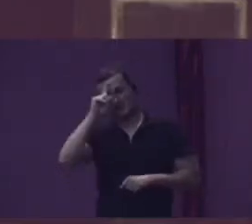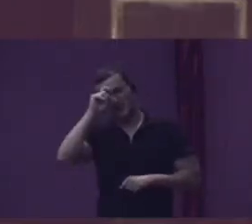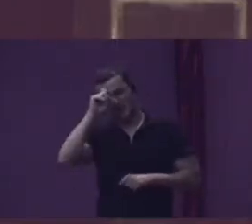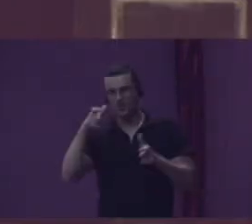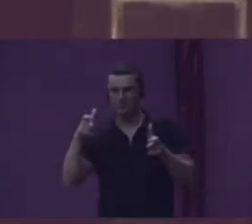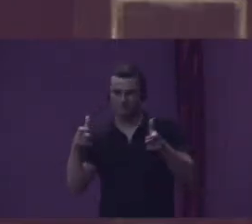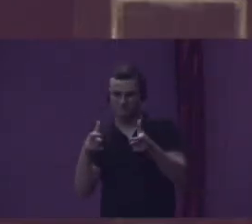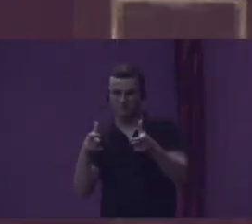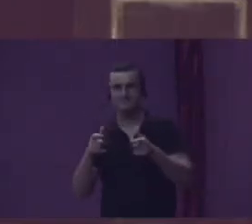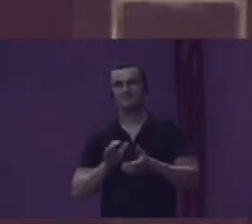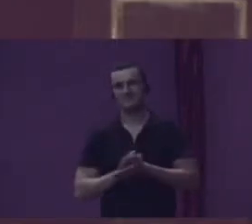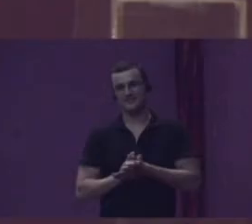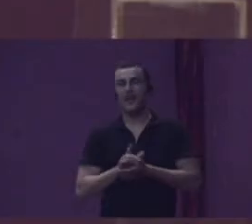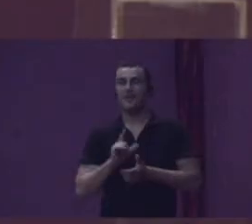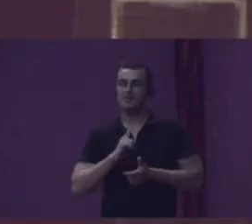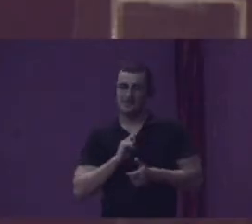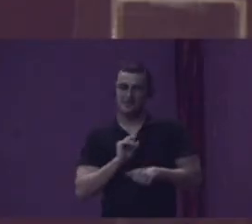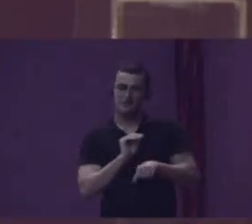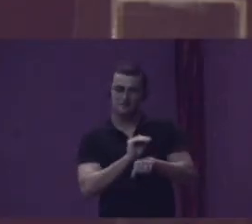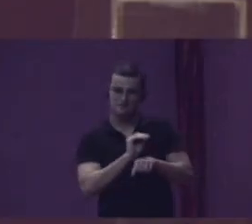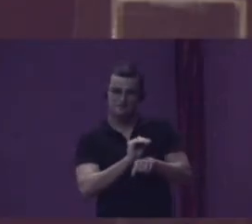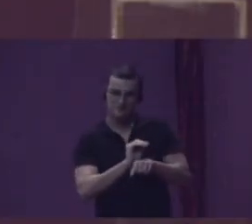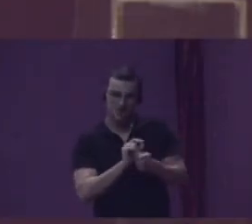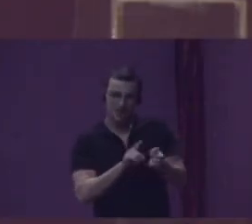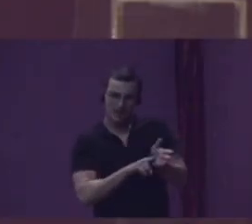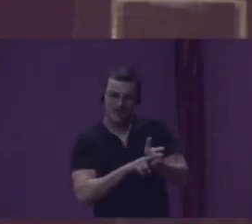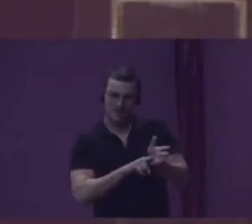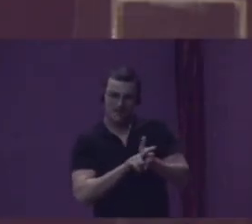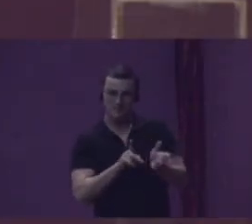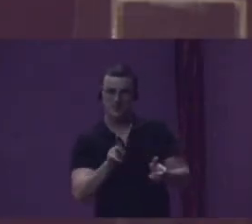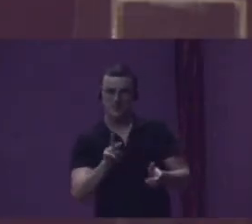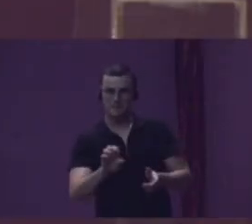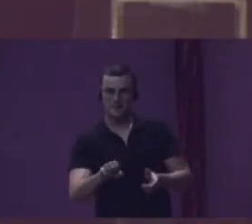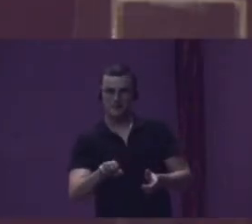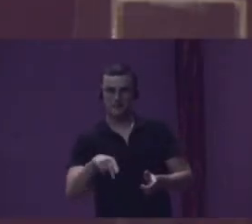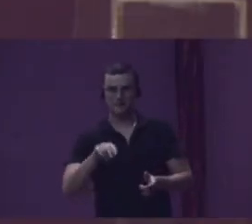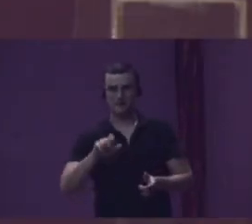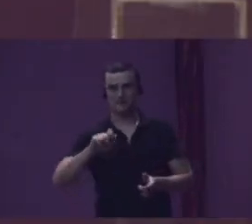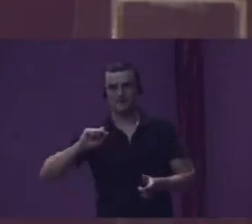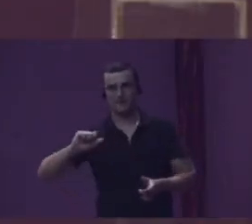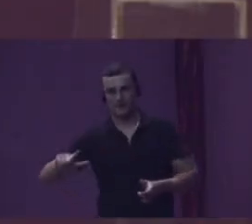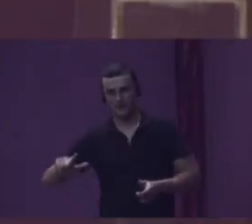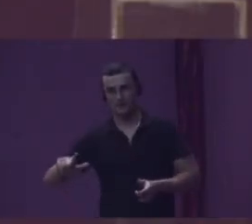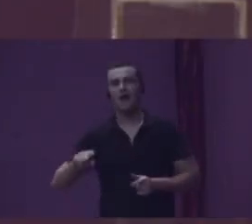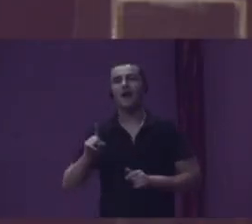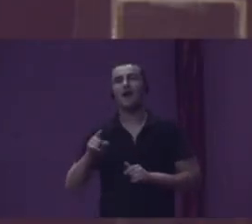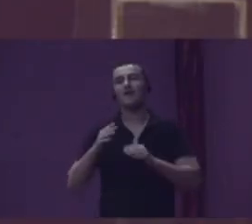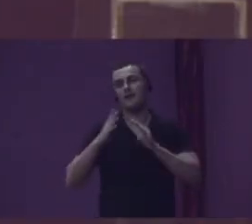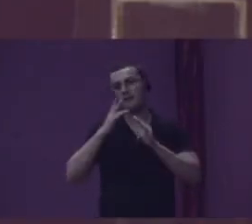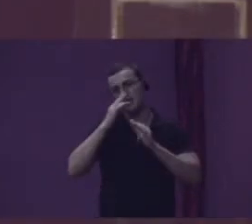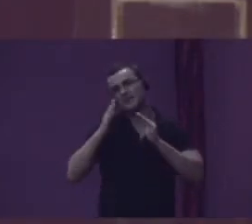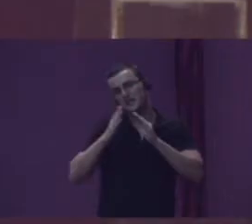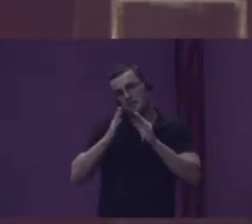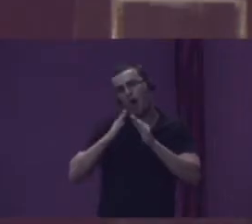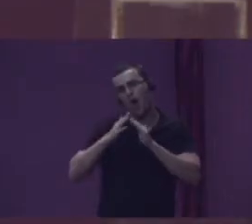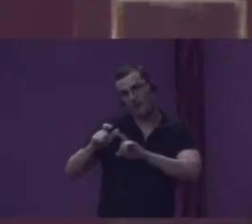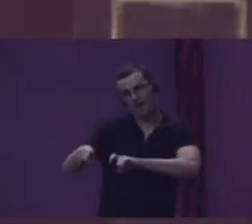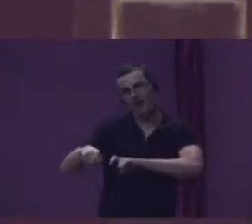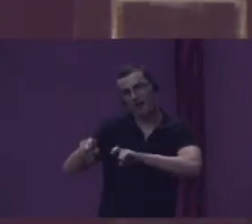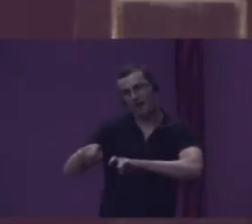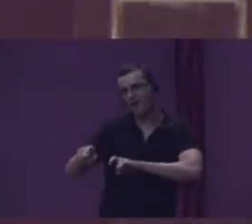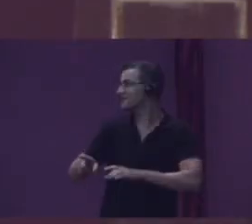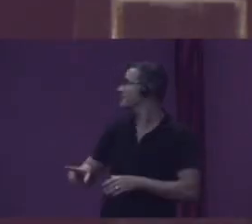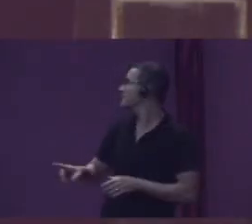pregnant with her 6th child. Lives in a very rural area. I'll show you a photo in a second. The first